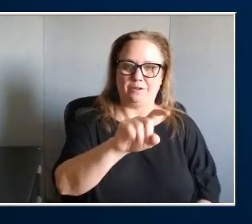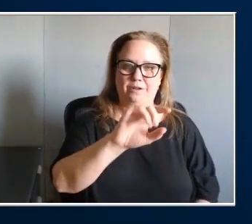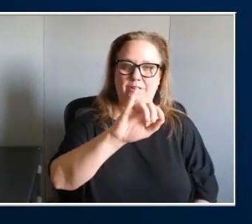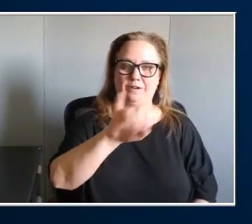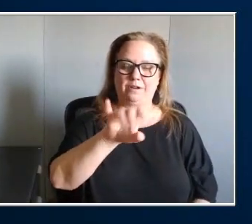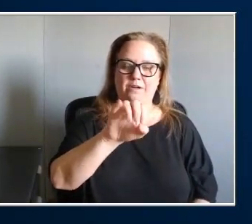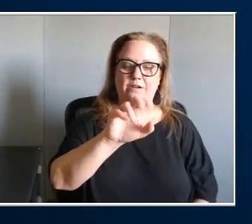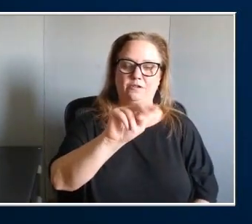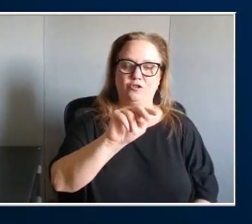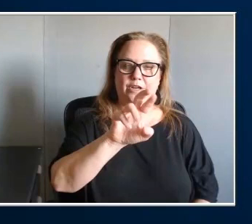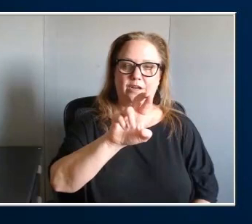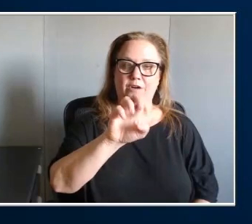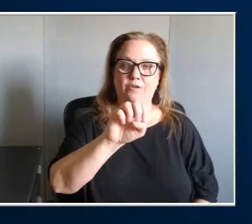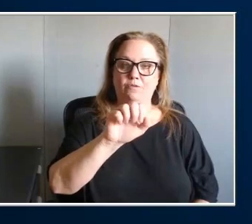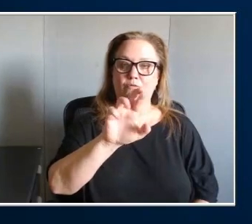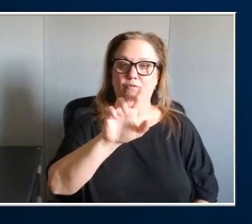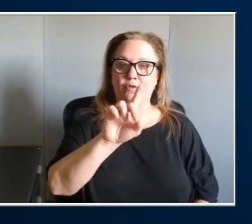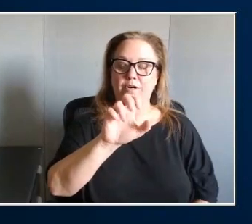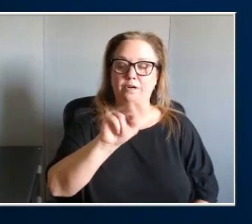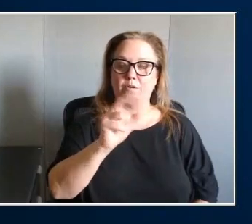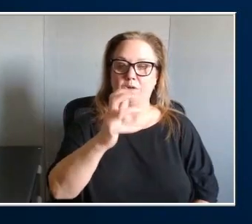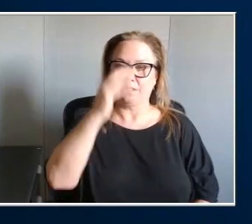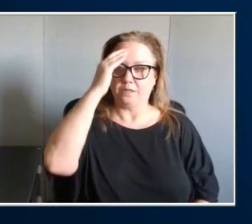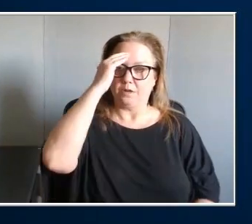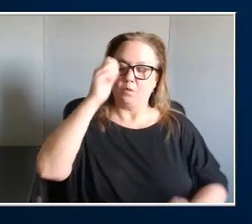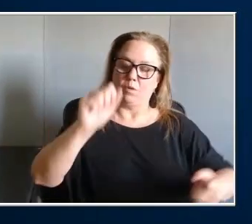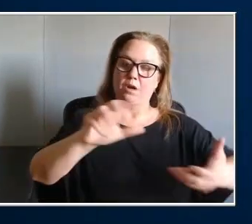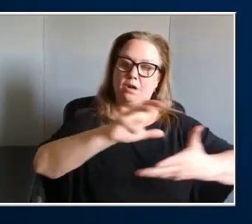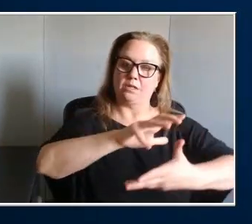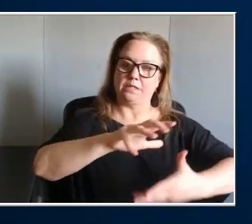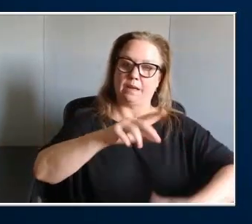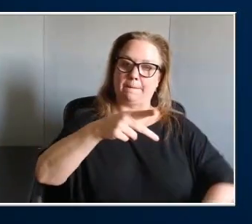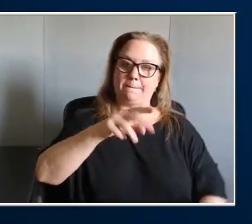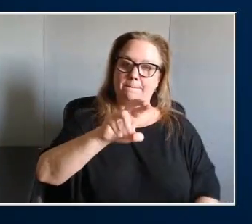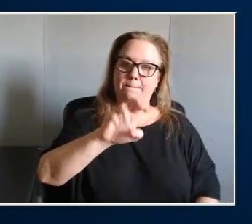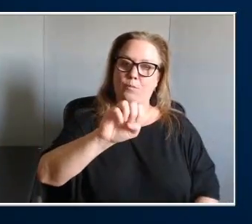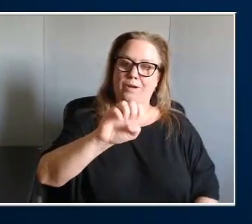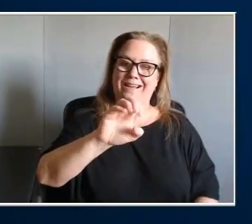Reardon. Jean wants to know, what causes preeclampsia?